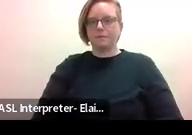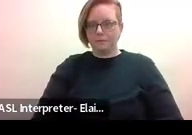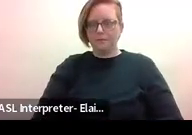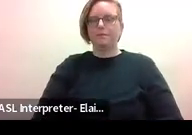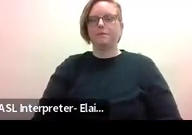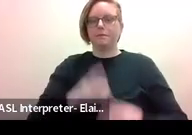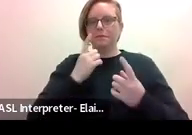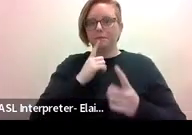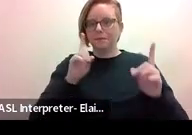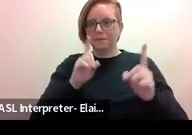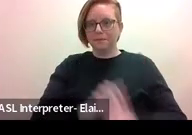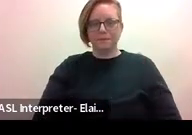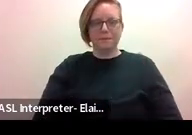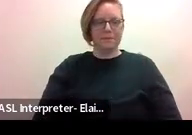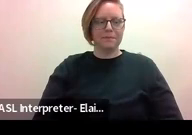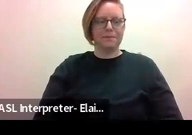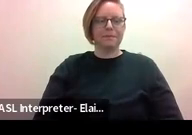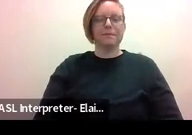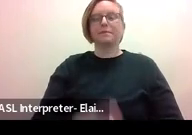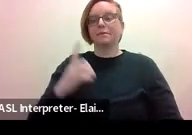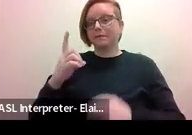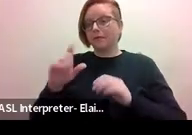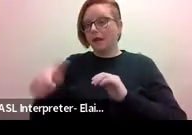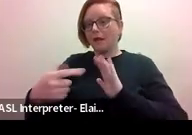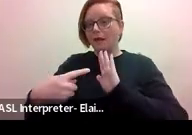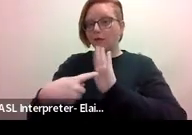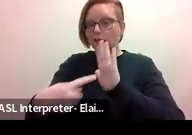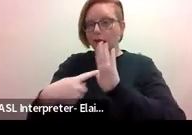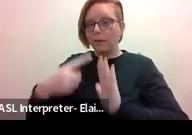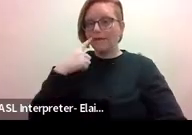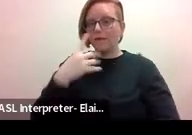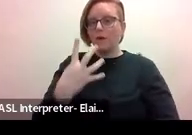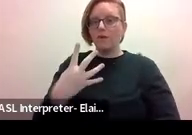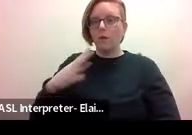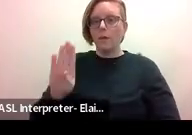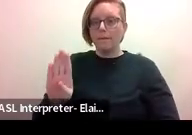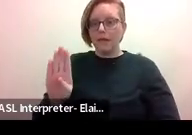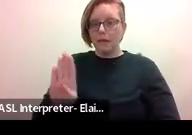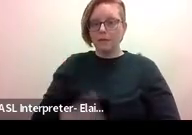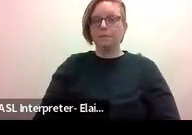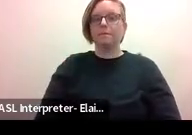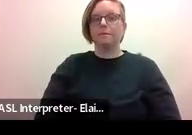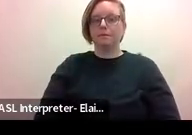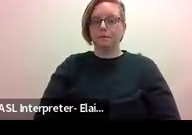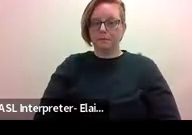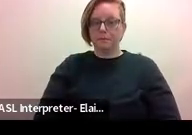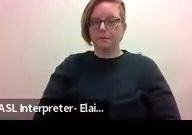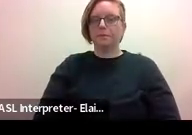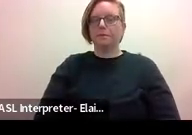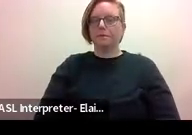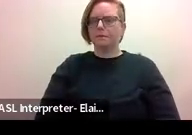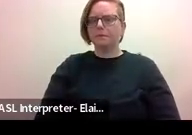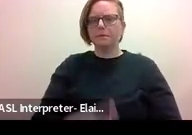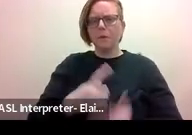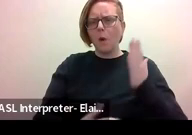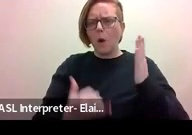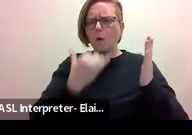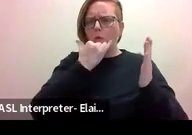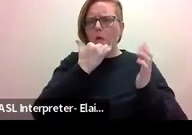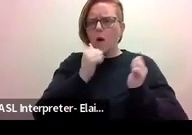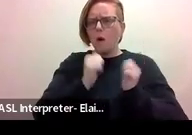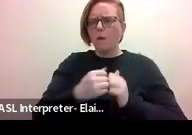All right, we'll do another one for section 4B. So what is wrong with this section